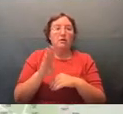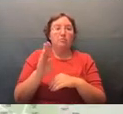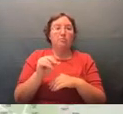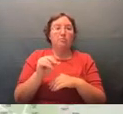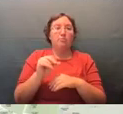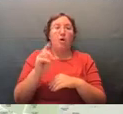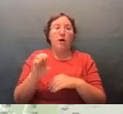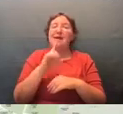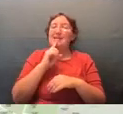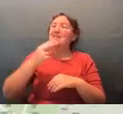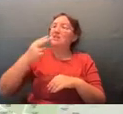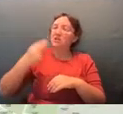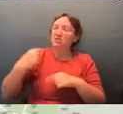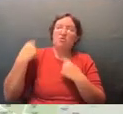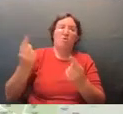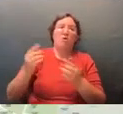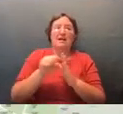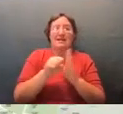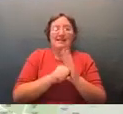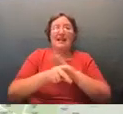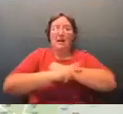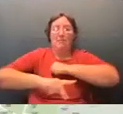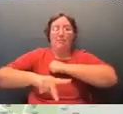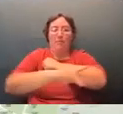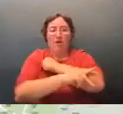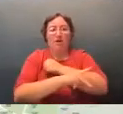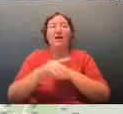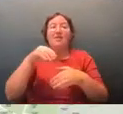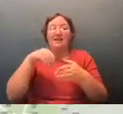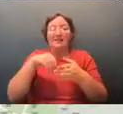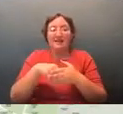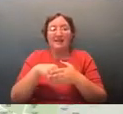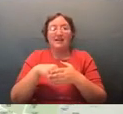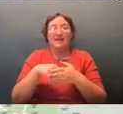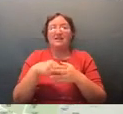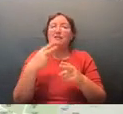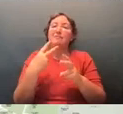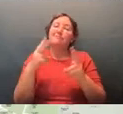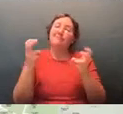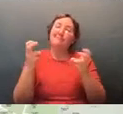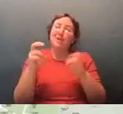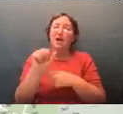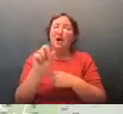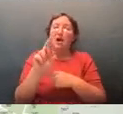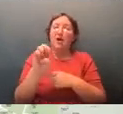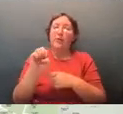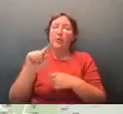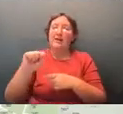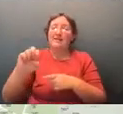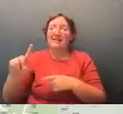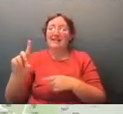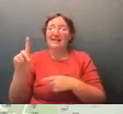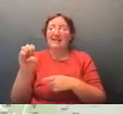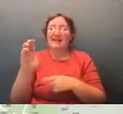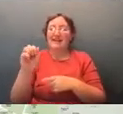historic state park that is in arrested decay. And what that means is this state park is